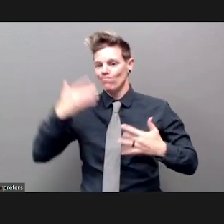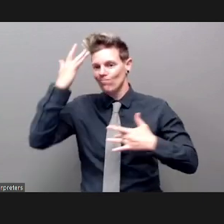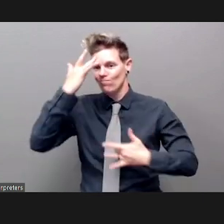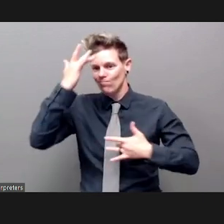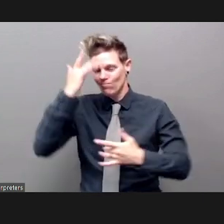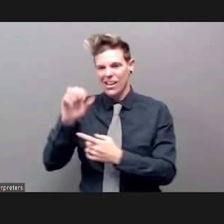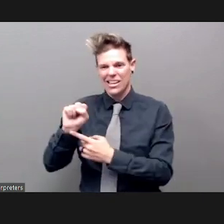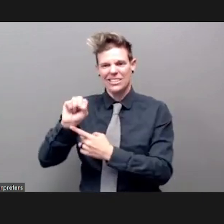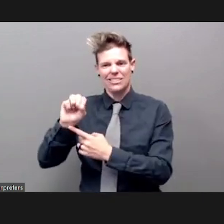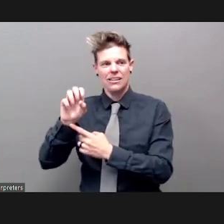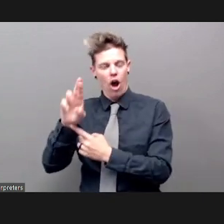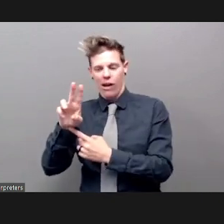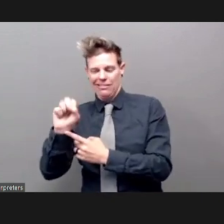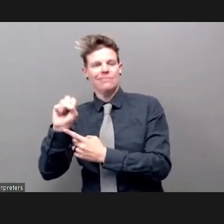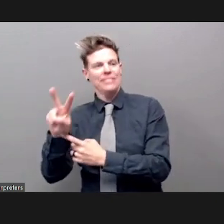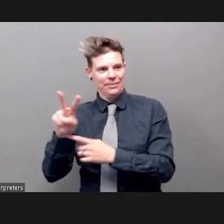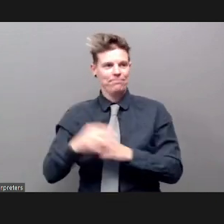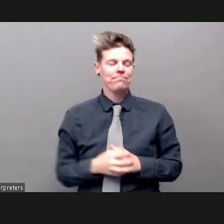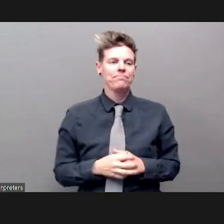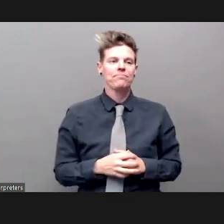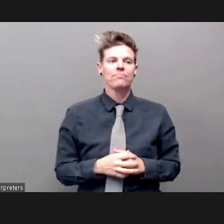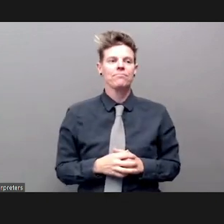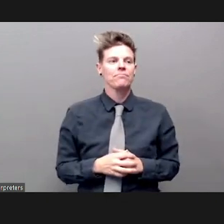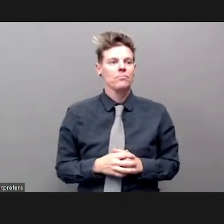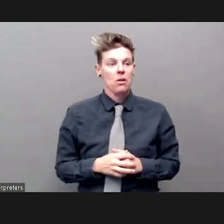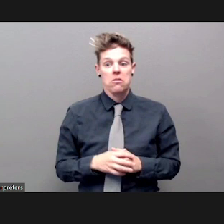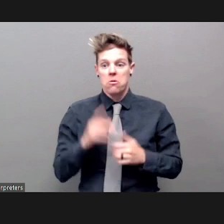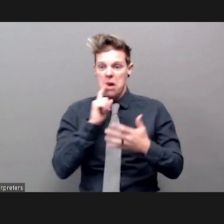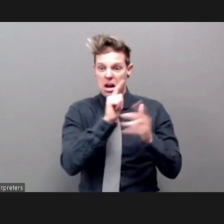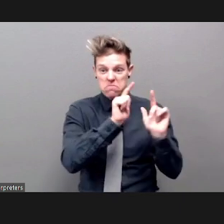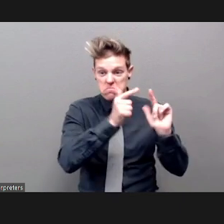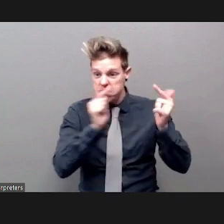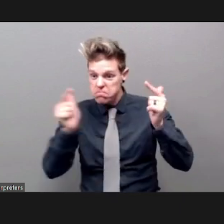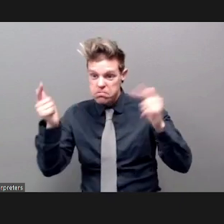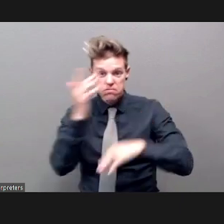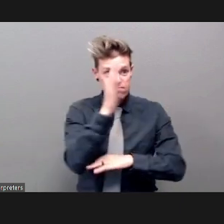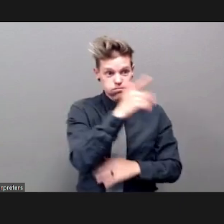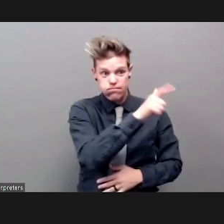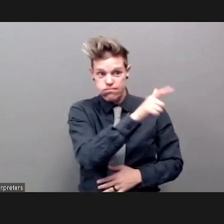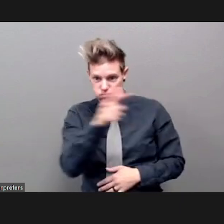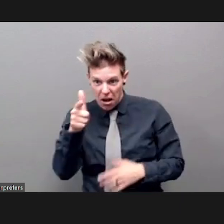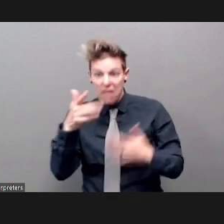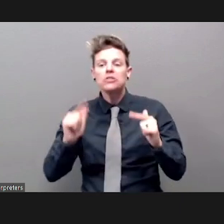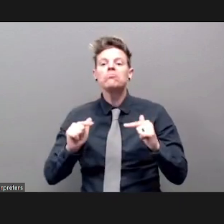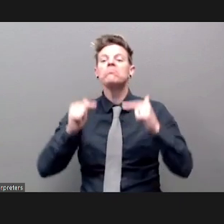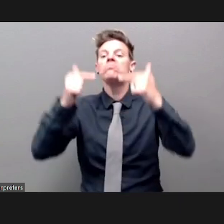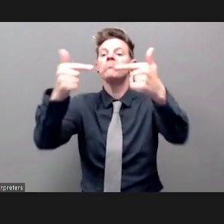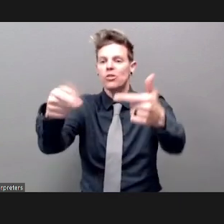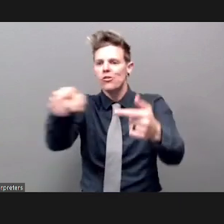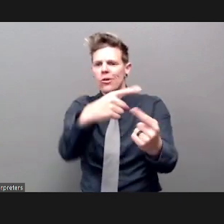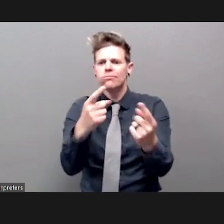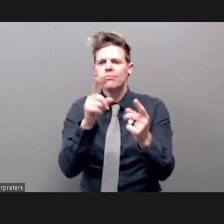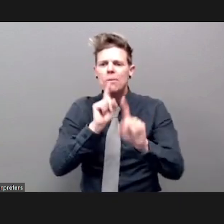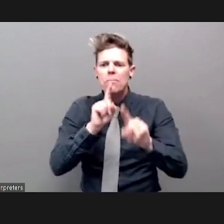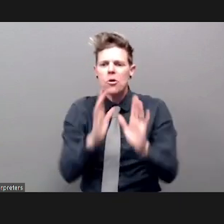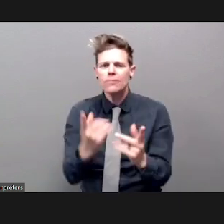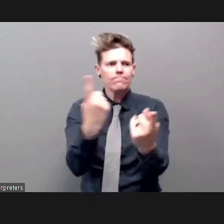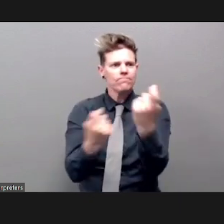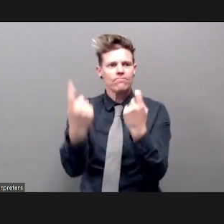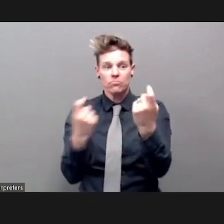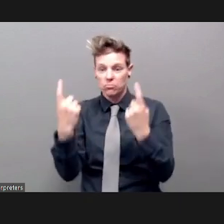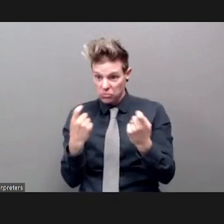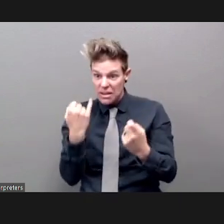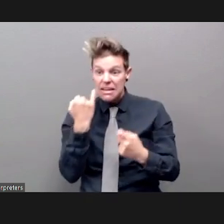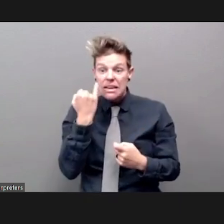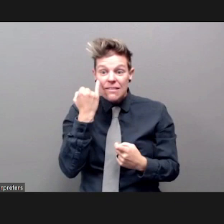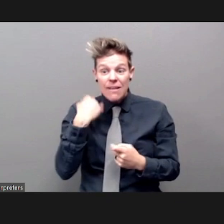questions from our media partners. When we get to the Q&A portion of the press conference, please raise your hand in Zoom if you'd like to ask a